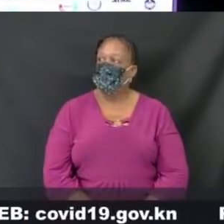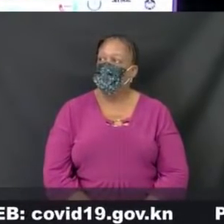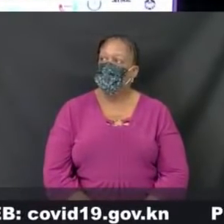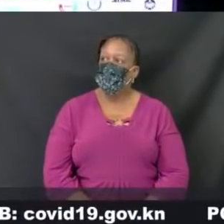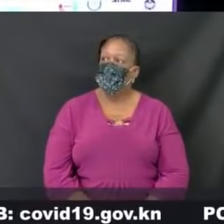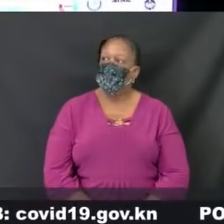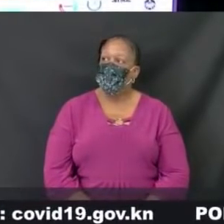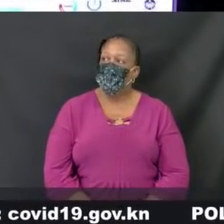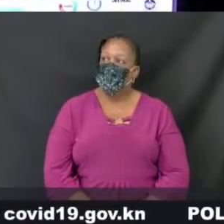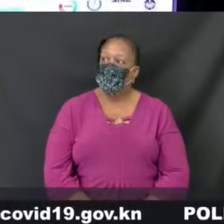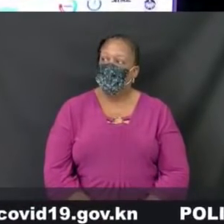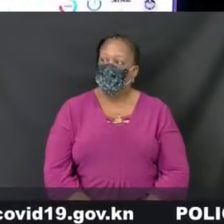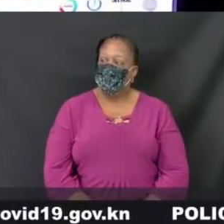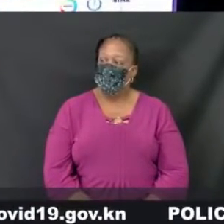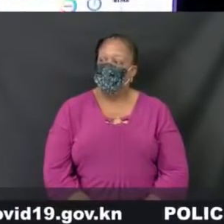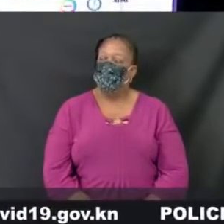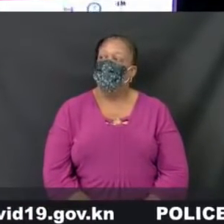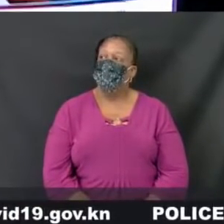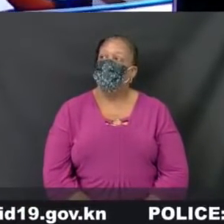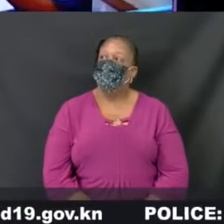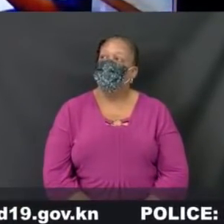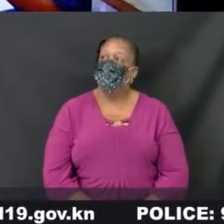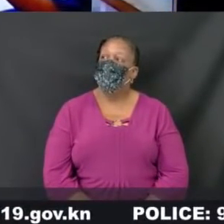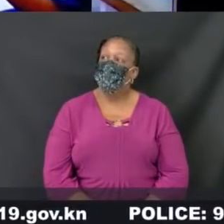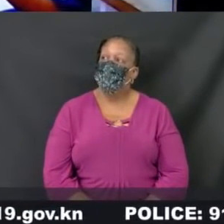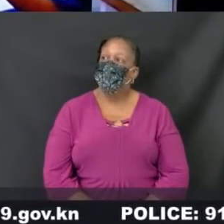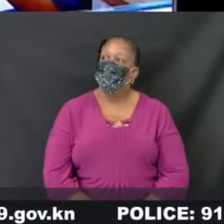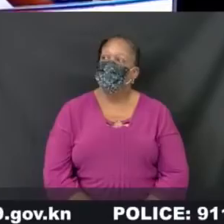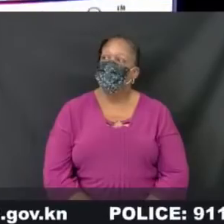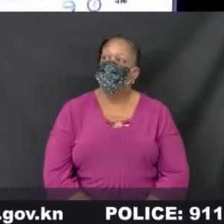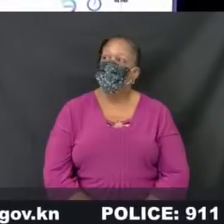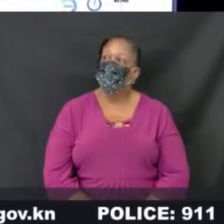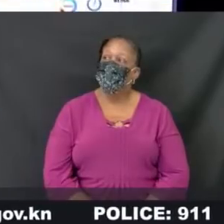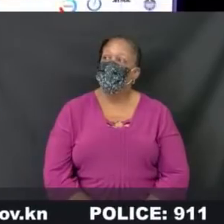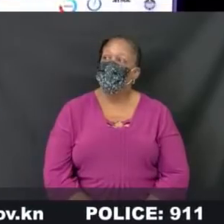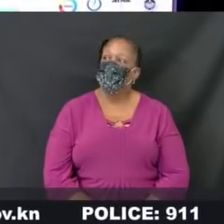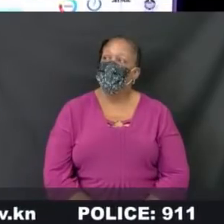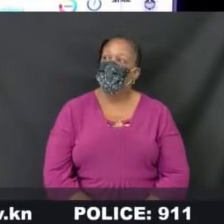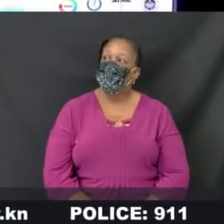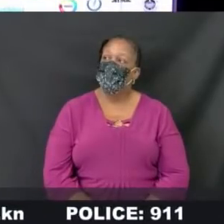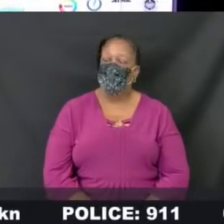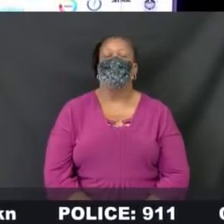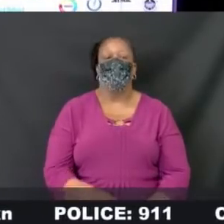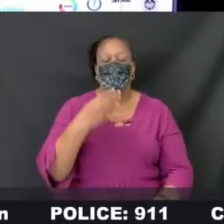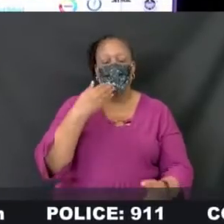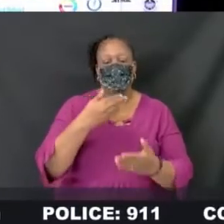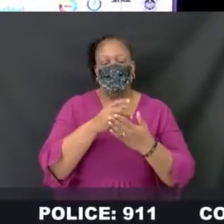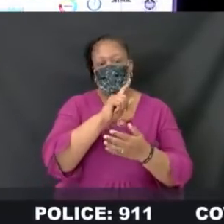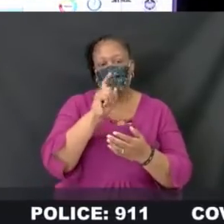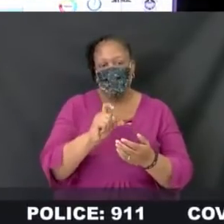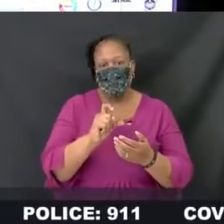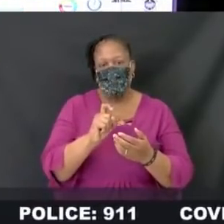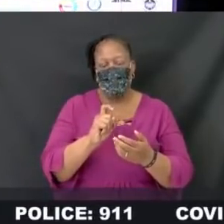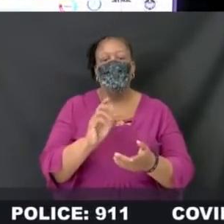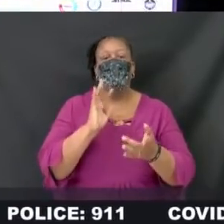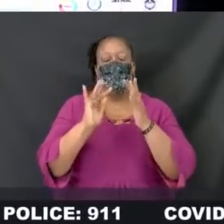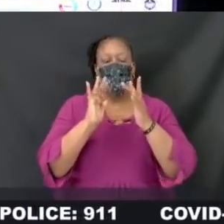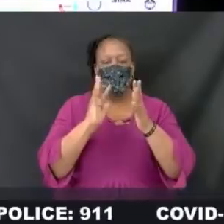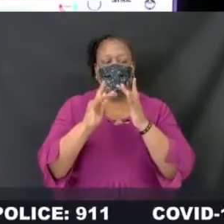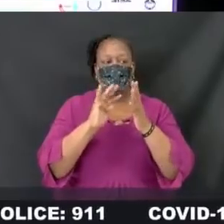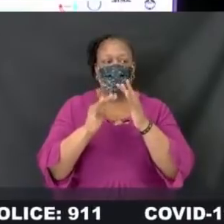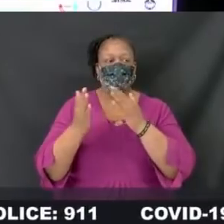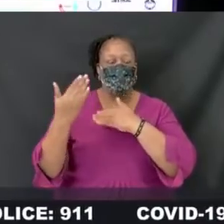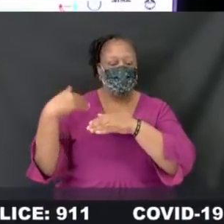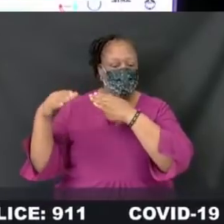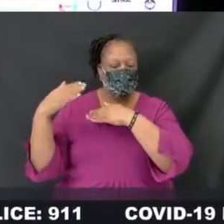So Williams, I think that's a very, very good question, and we have already we have had this discussion already. However, there are